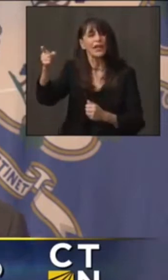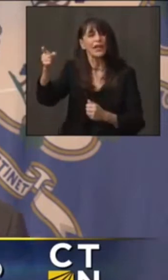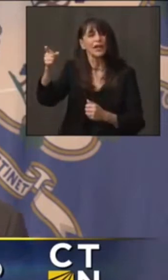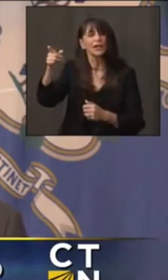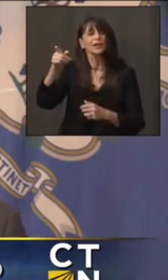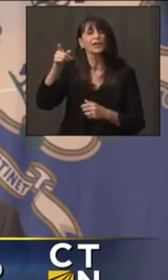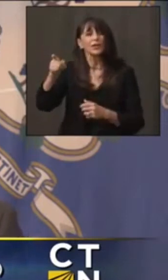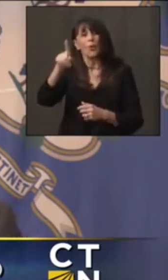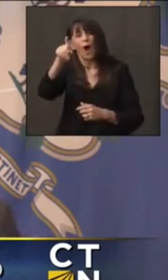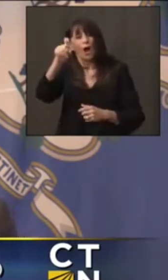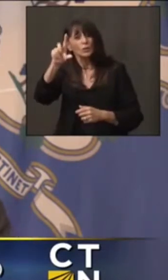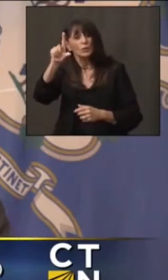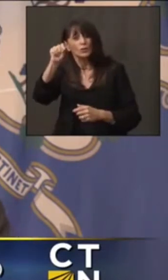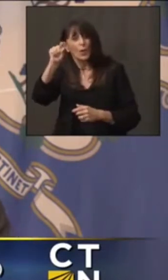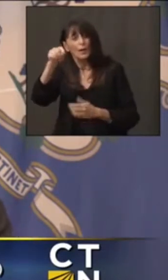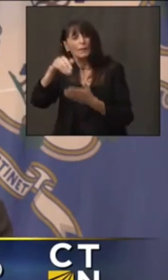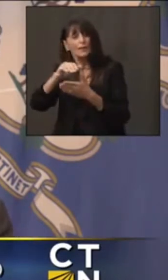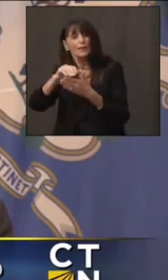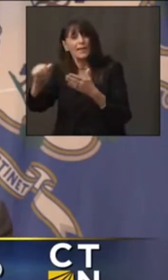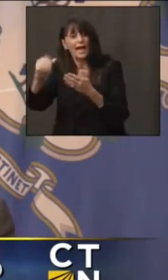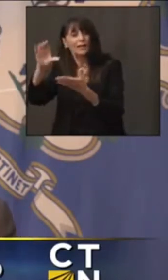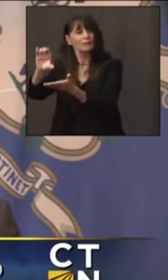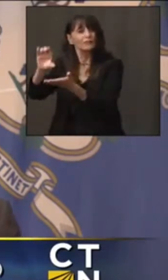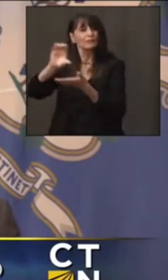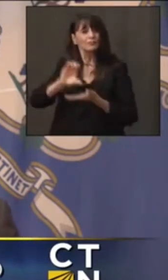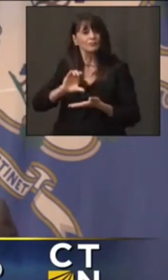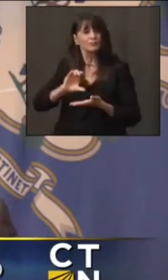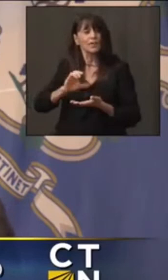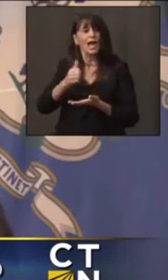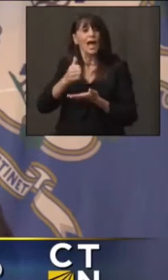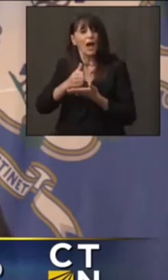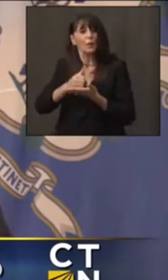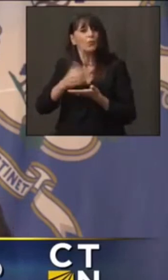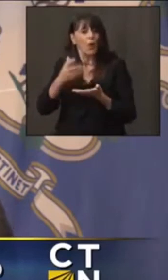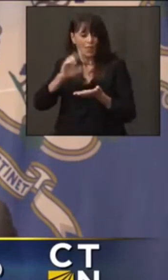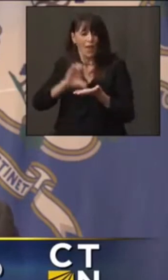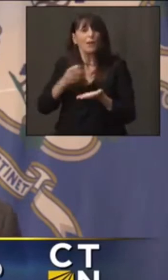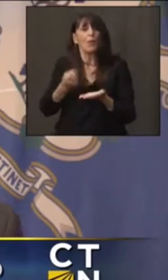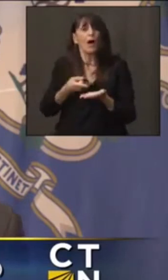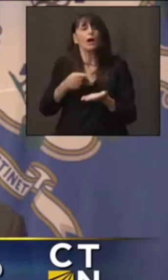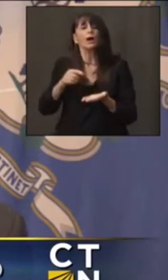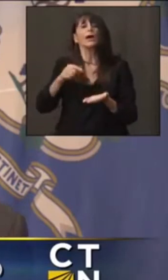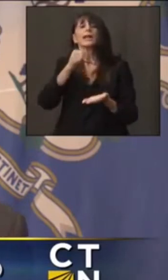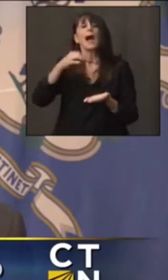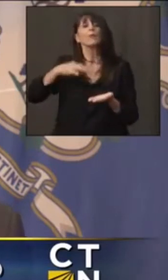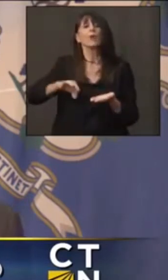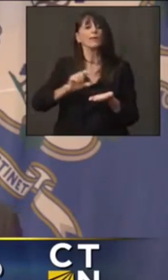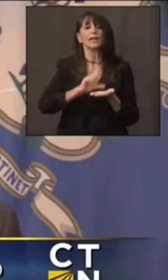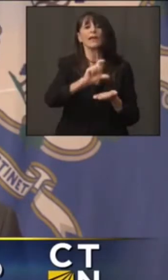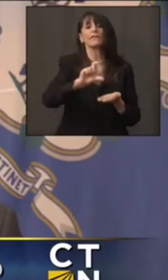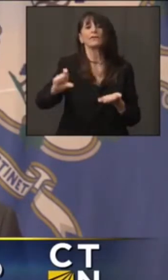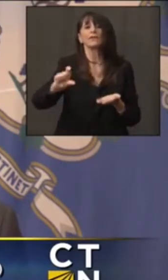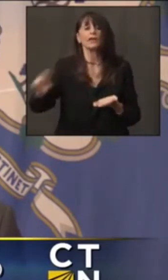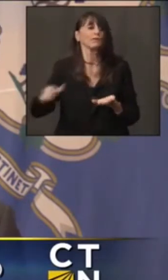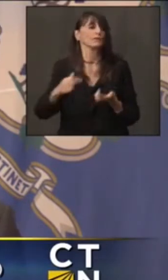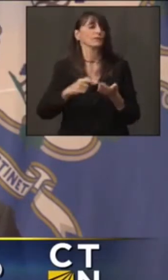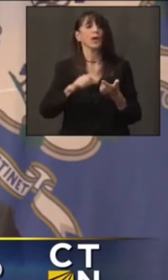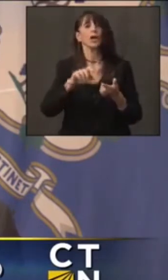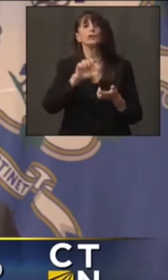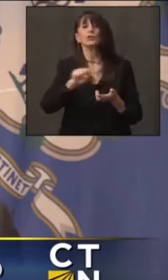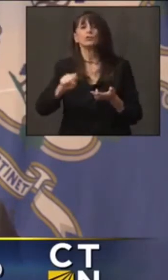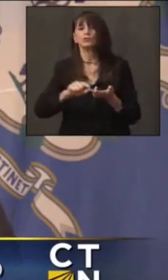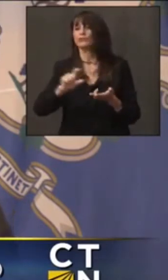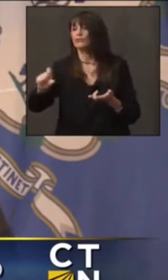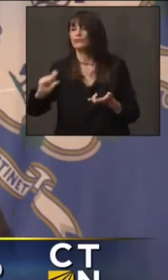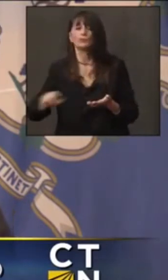$120 million out of our COVID relief money to go to those not-for-profits in social services and